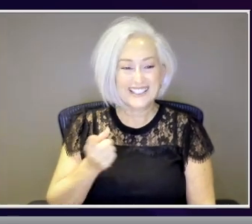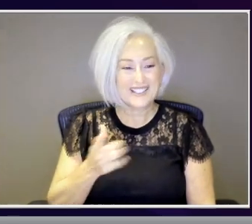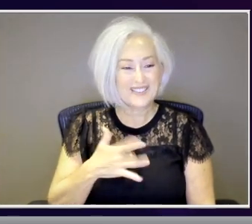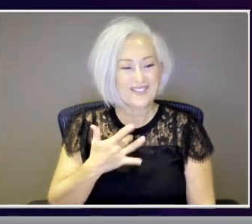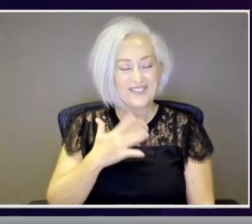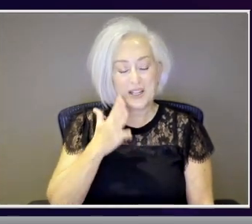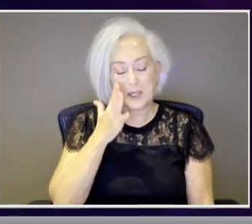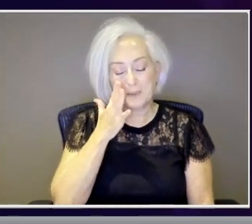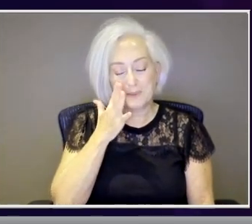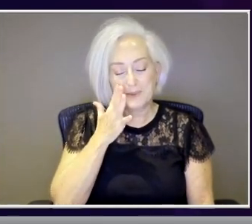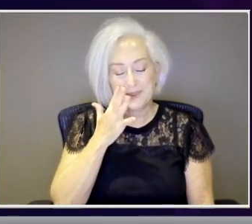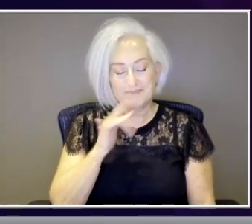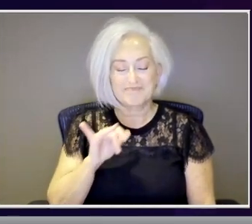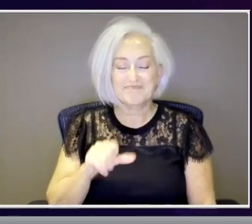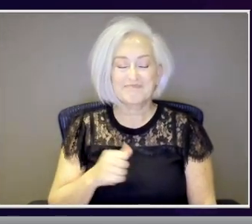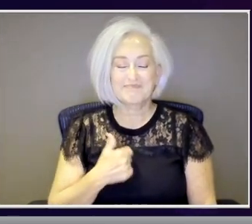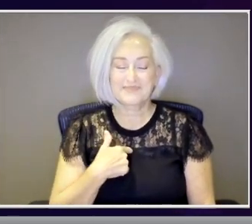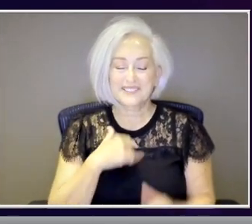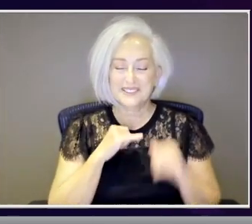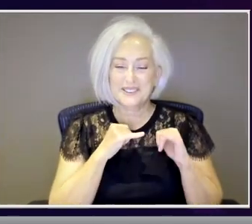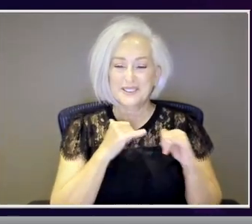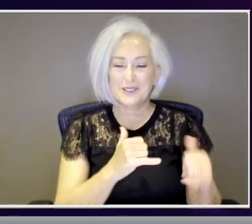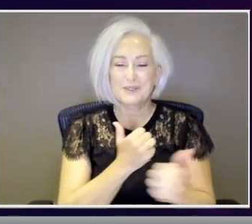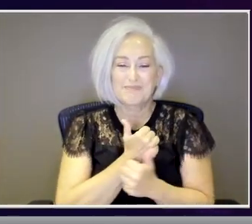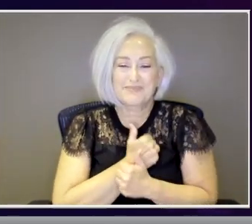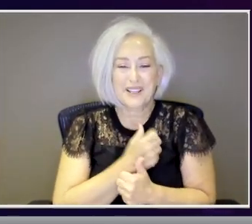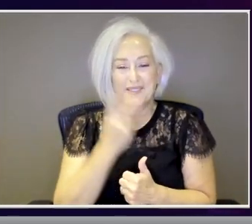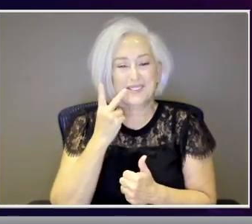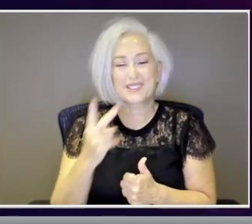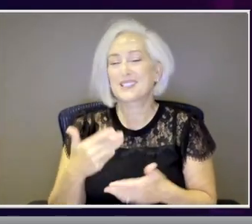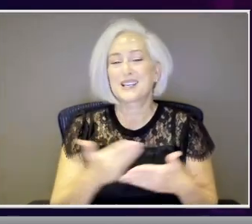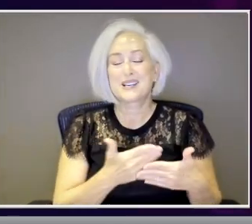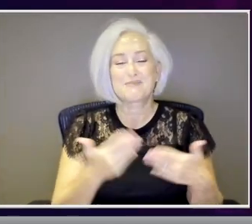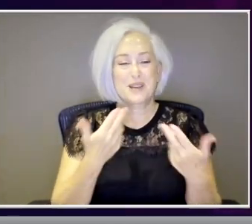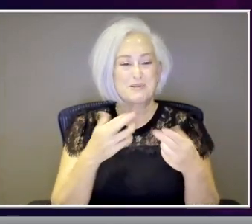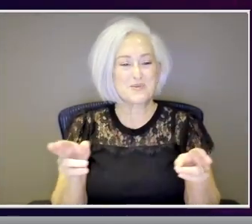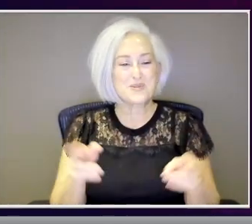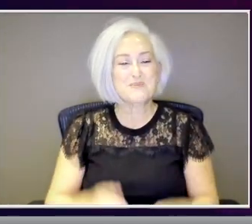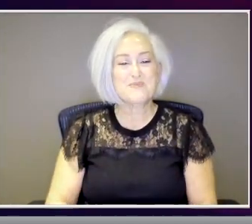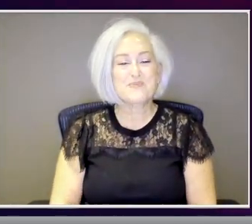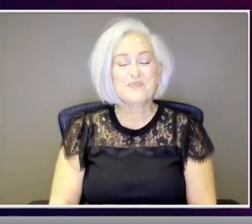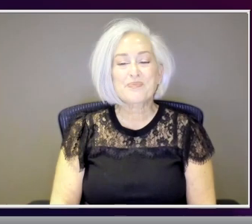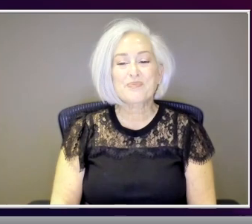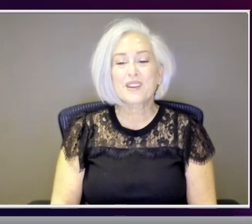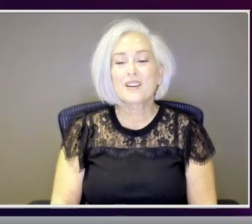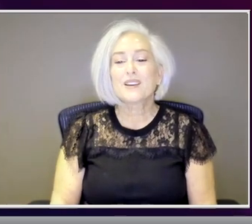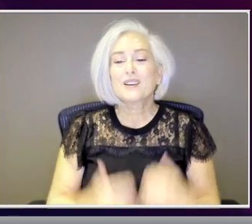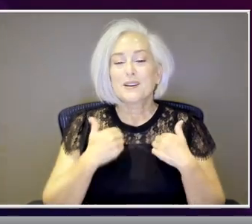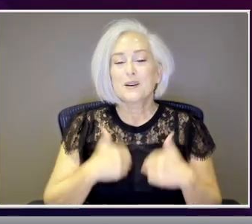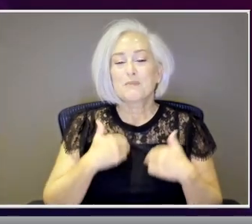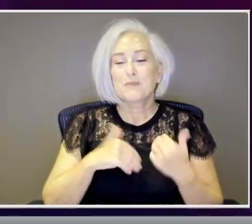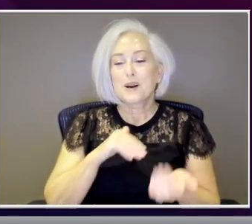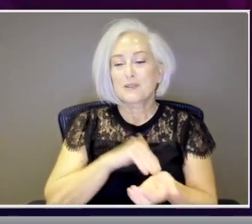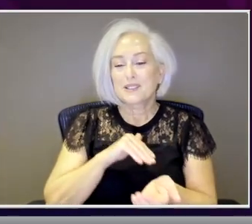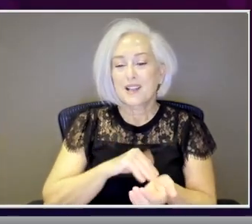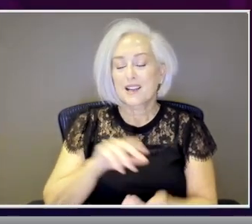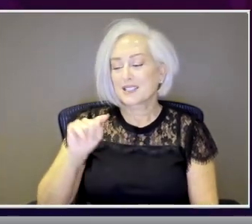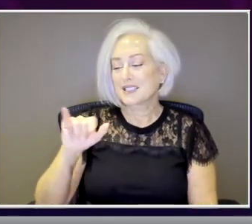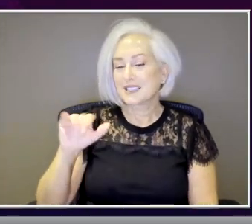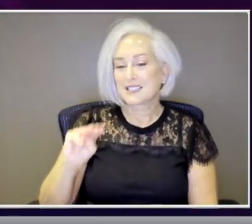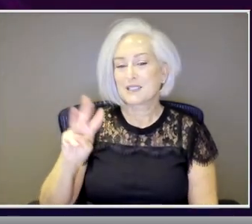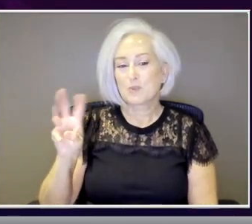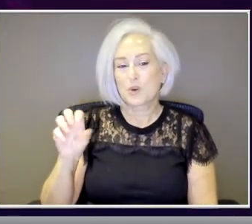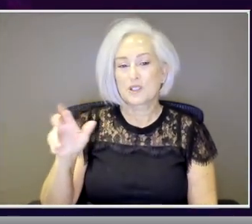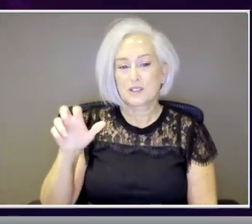I was too. I love seeing your baby room. We also have pulmonologist Dr. Tim Williamson, cardiologist